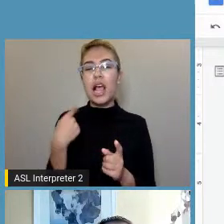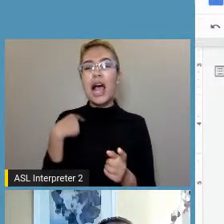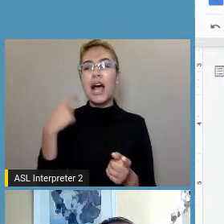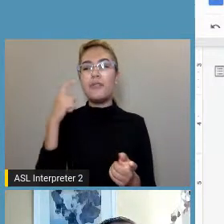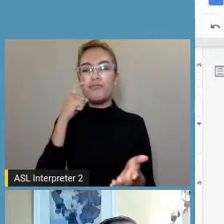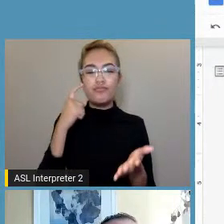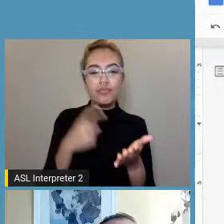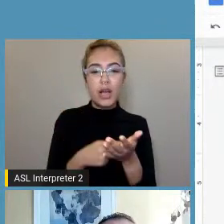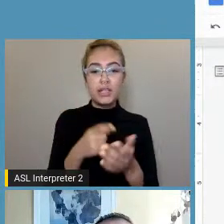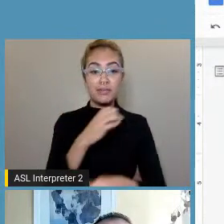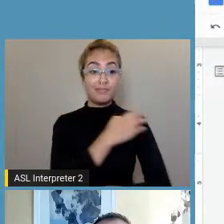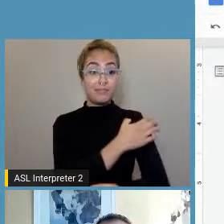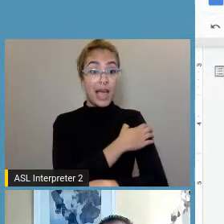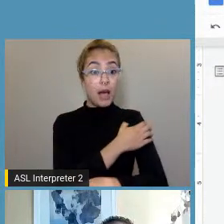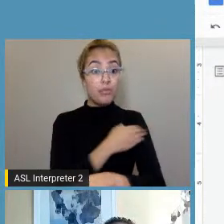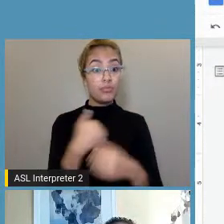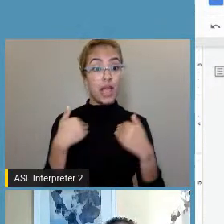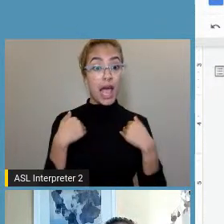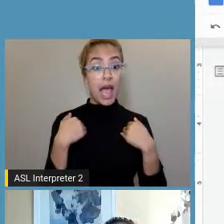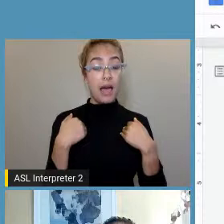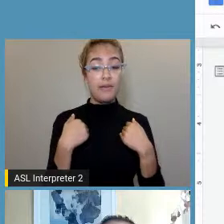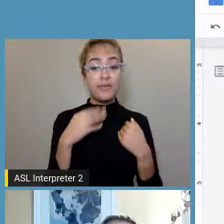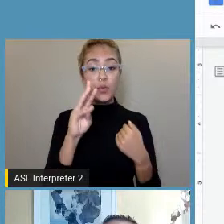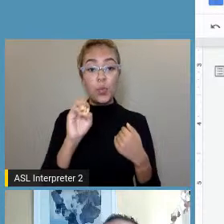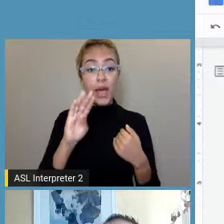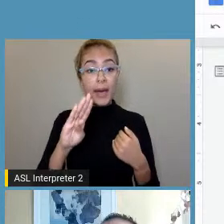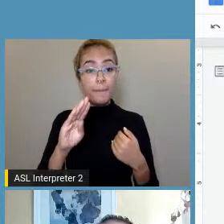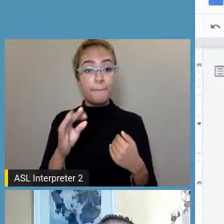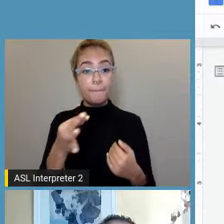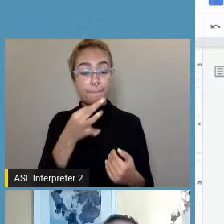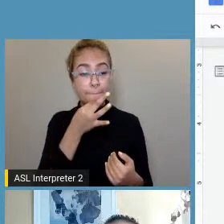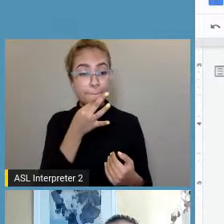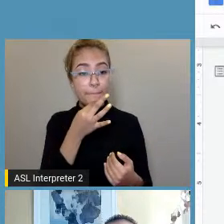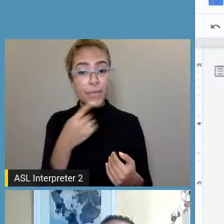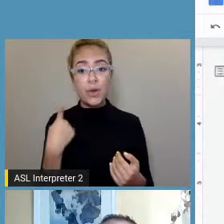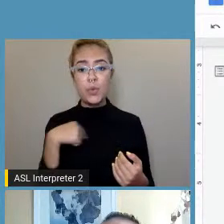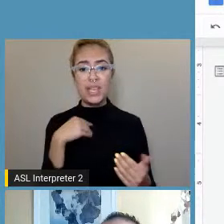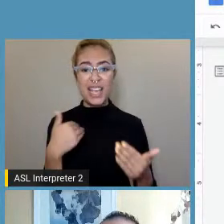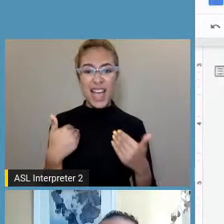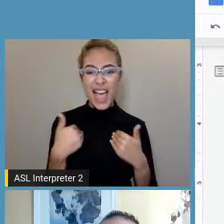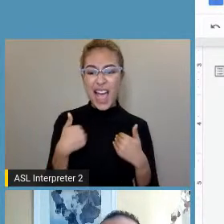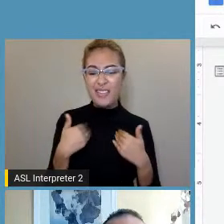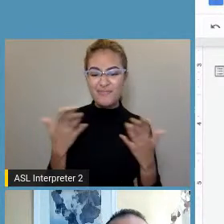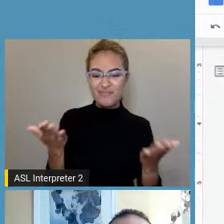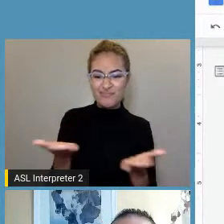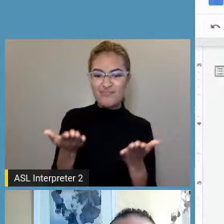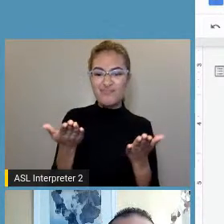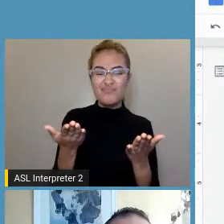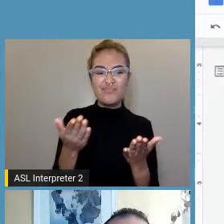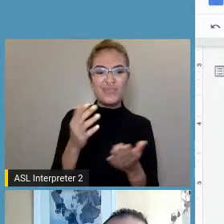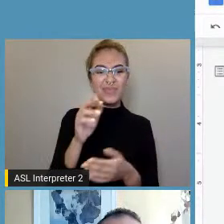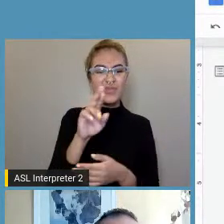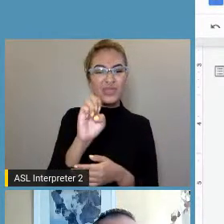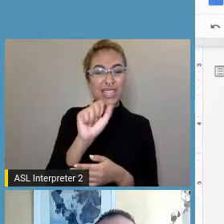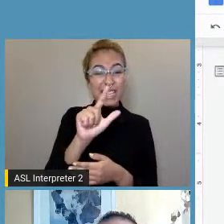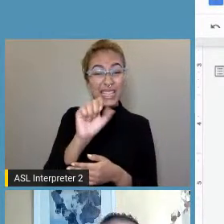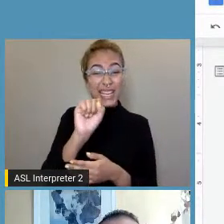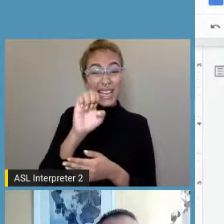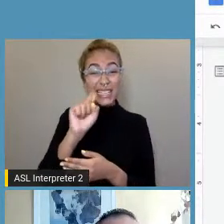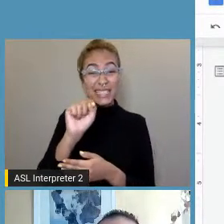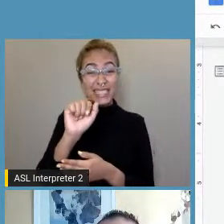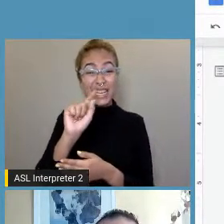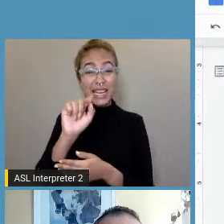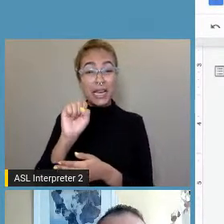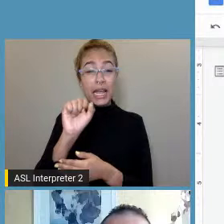have in being a webmaster is that because we have this prime real estate si.edu